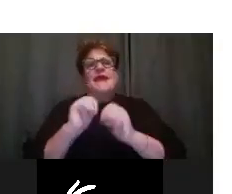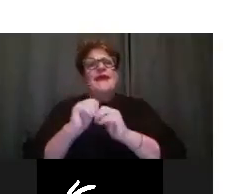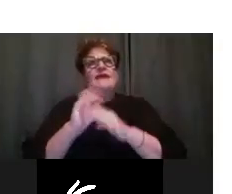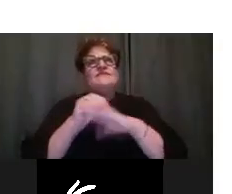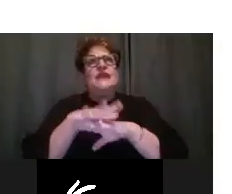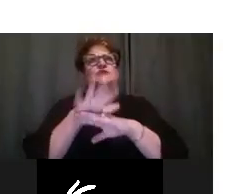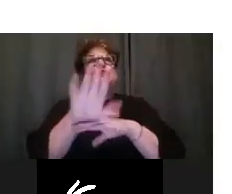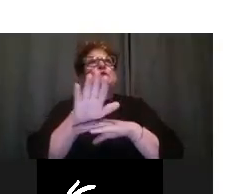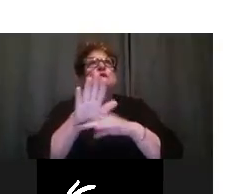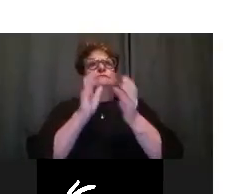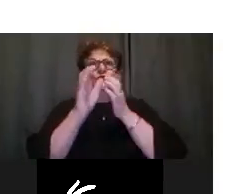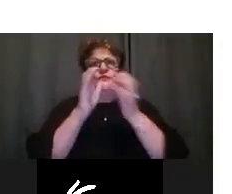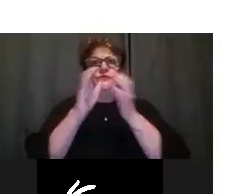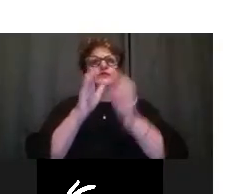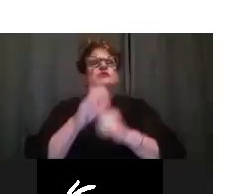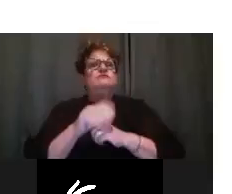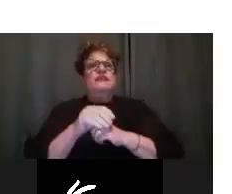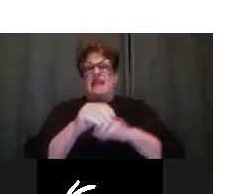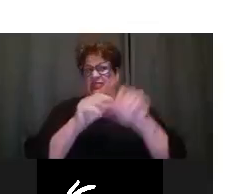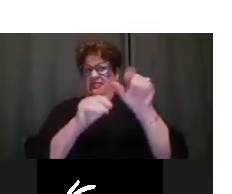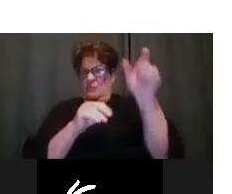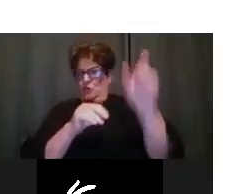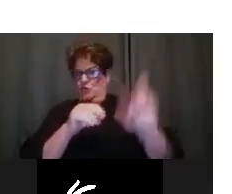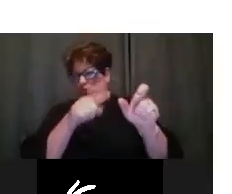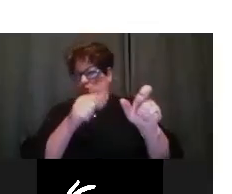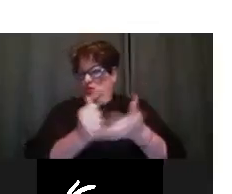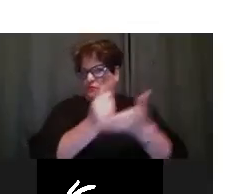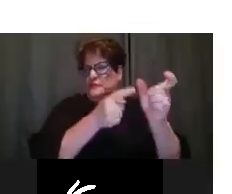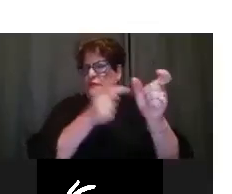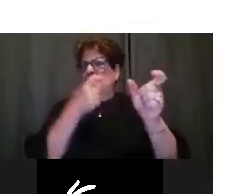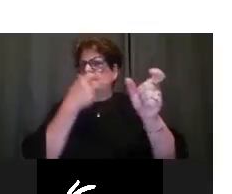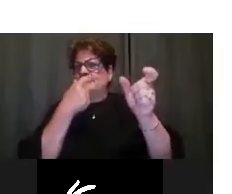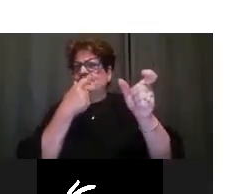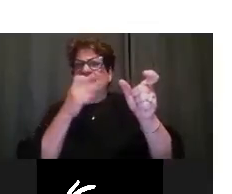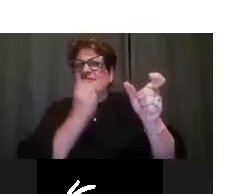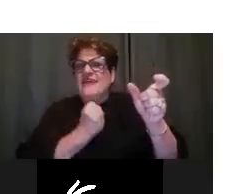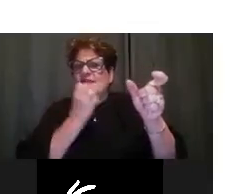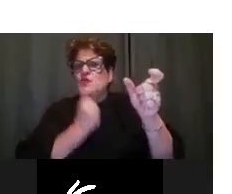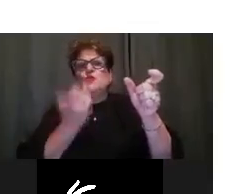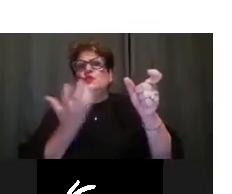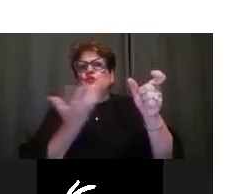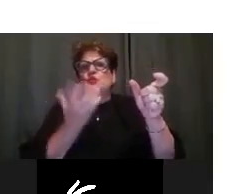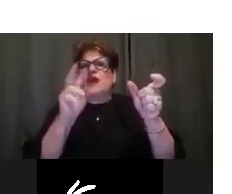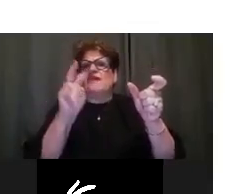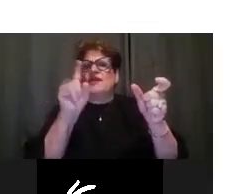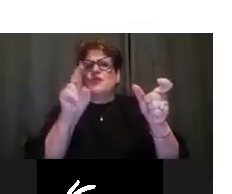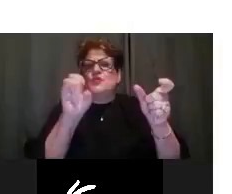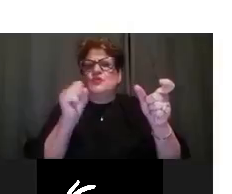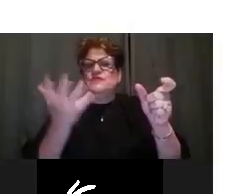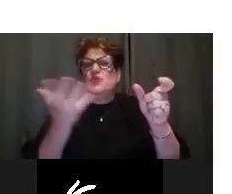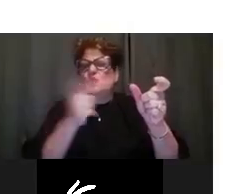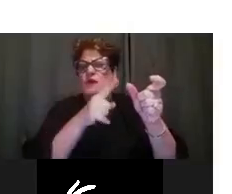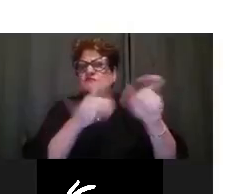your values, that person's values. And also, I just want to add another thing too, to what Ruben said, which I think was